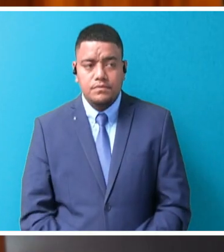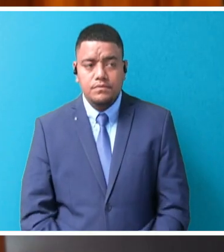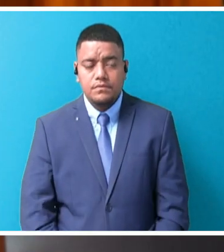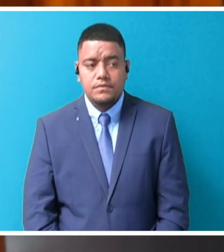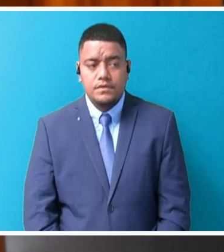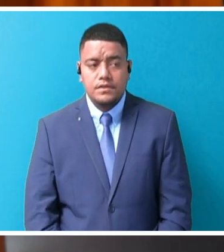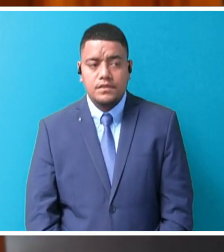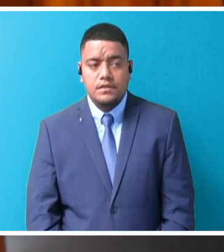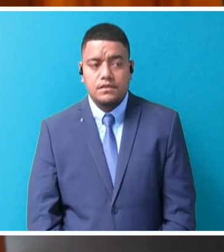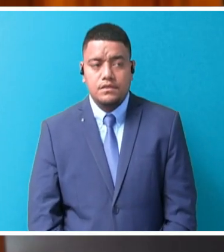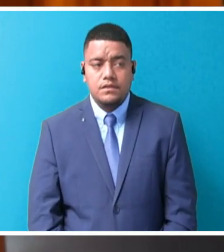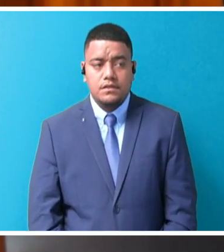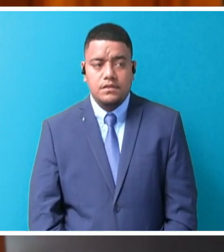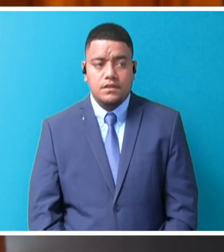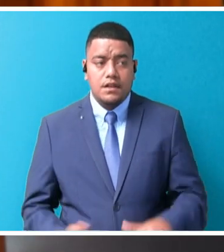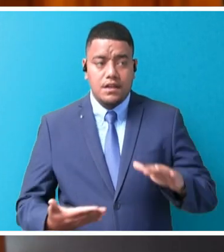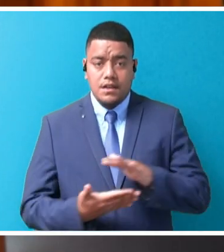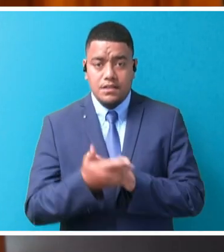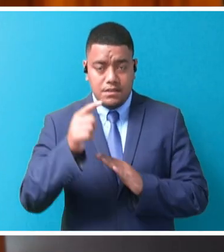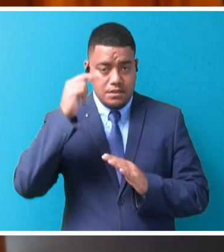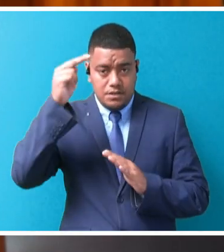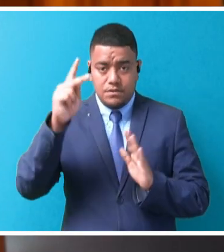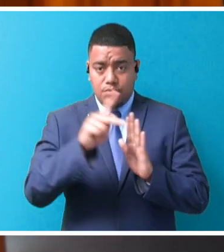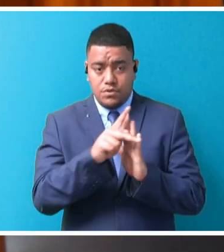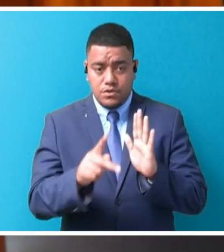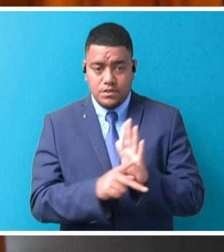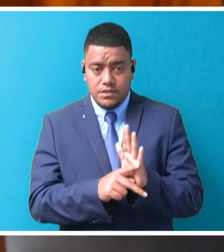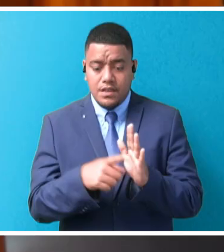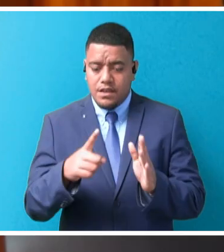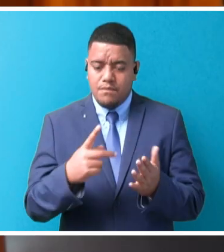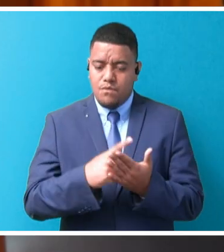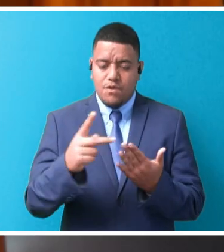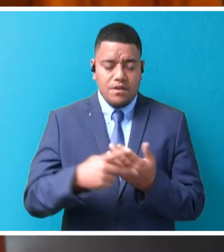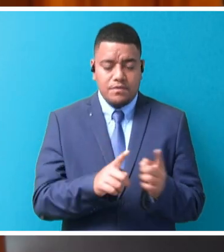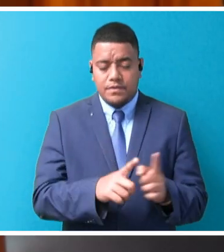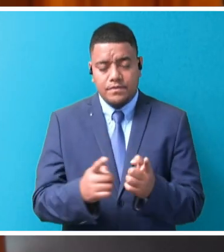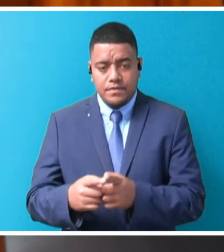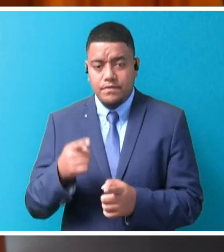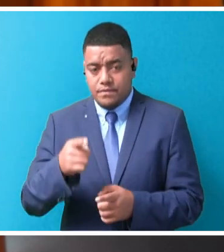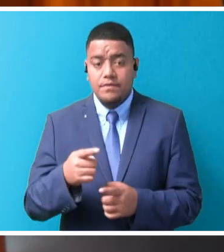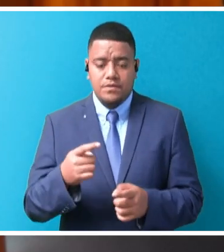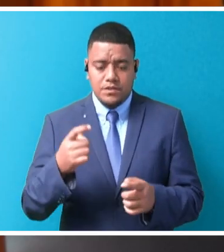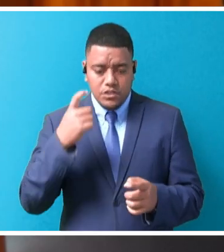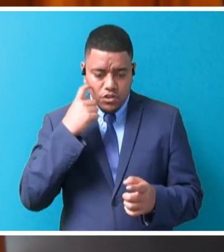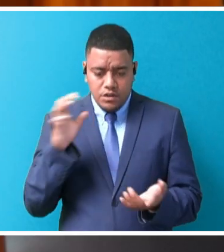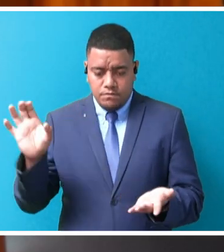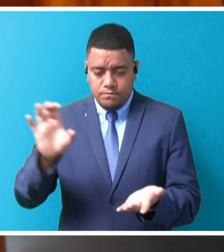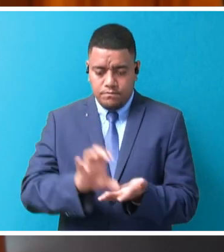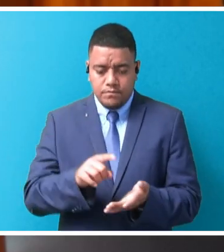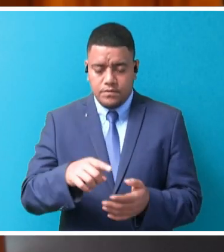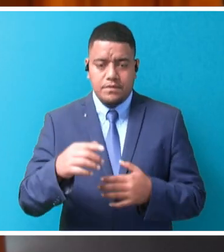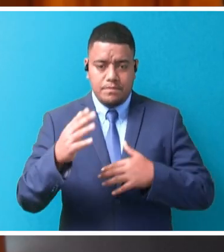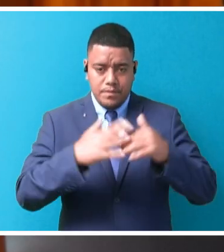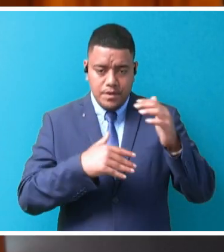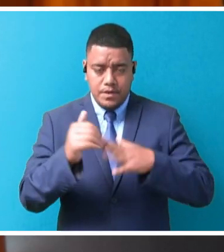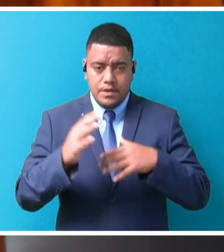Under the National Rural Development Policy and related programs, the Ministry is coordinating investments to construct and